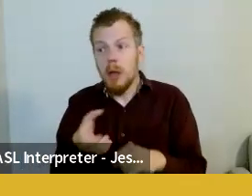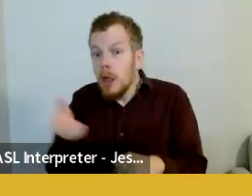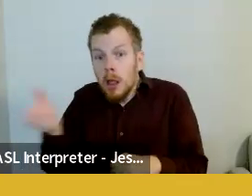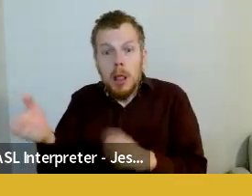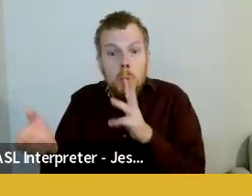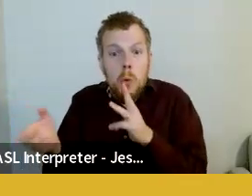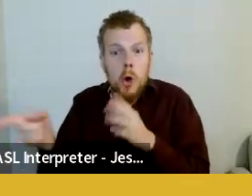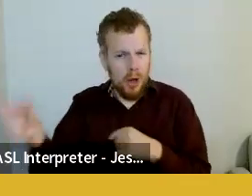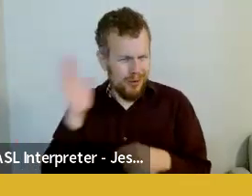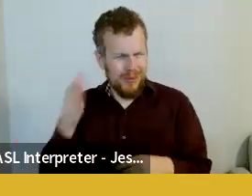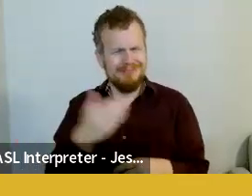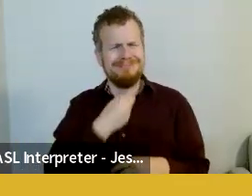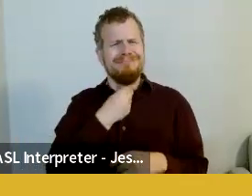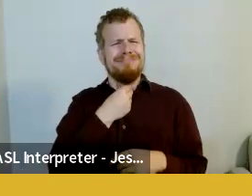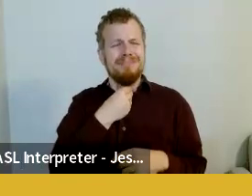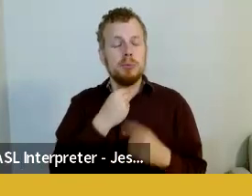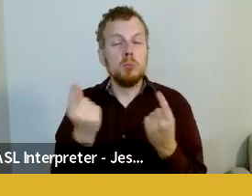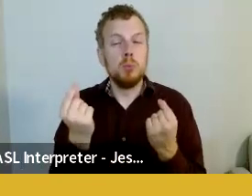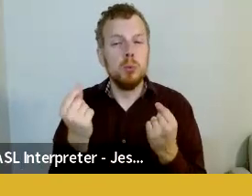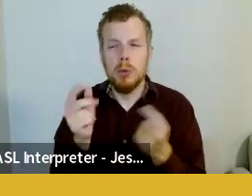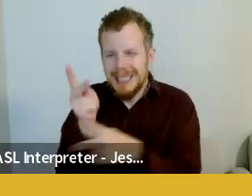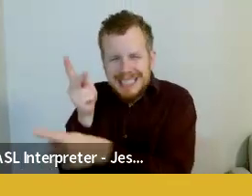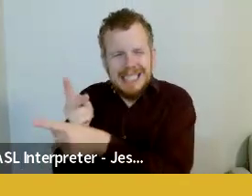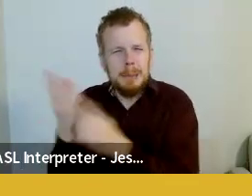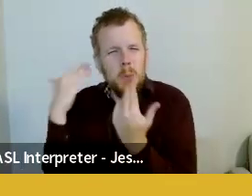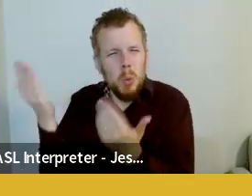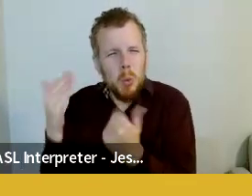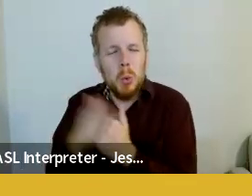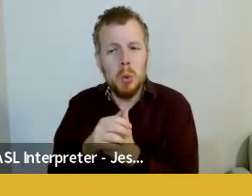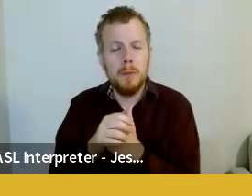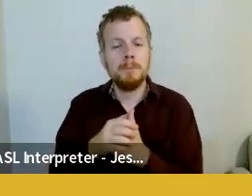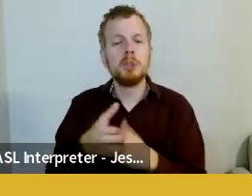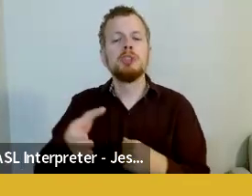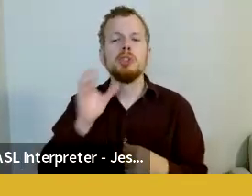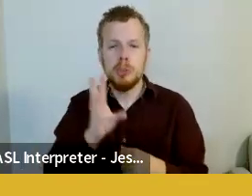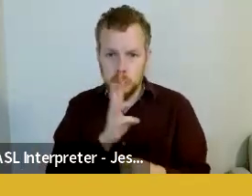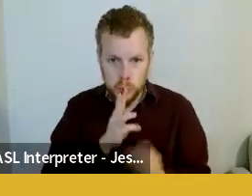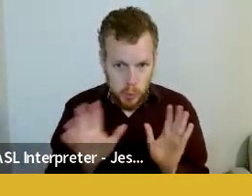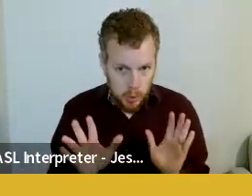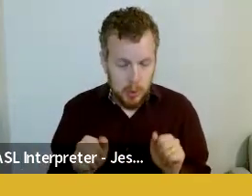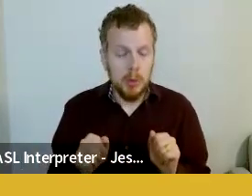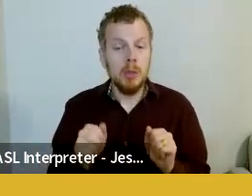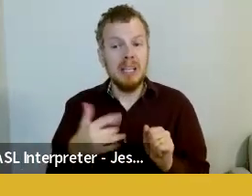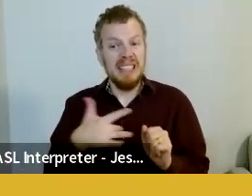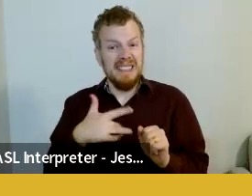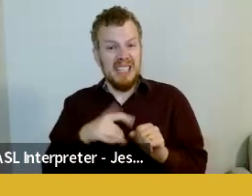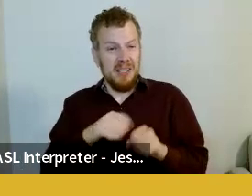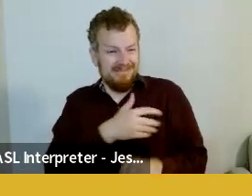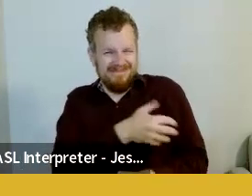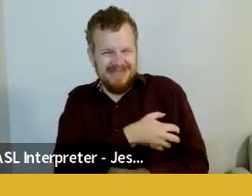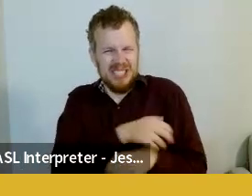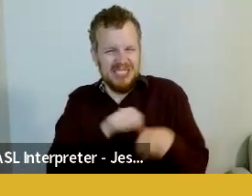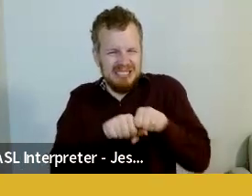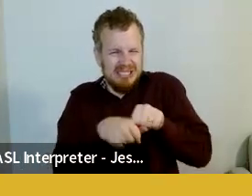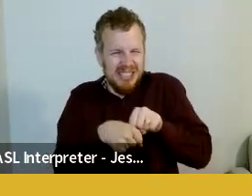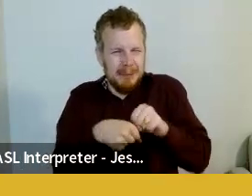to prevent a heat stroke, you stay cool, drink water, and if you feel symptoms like cramps or exhaustion, move